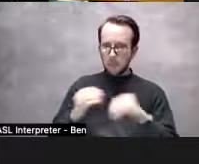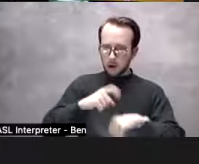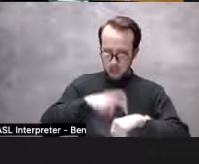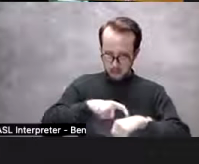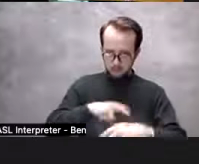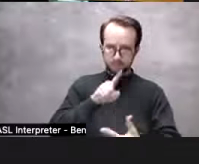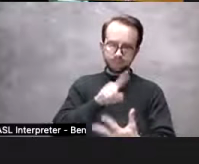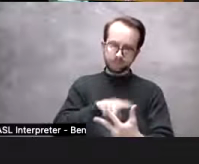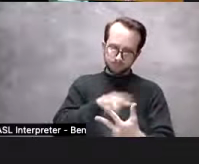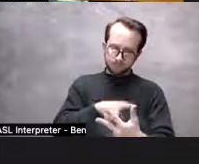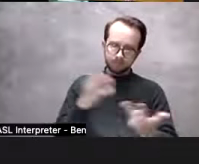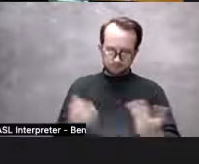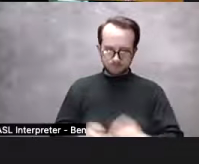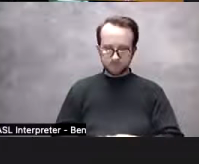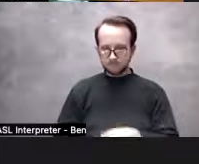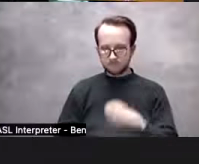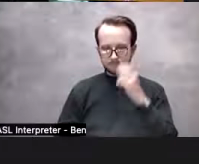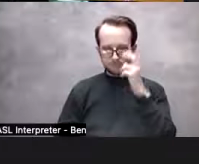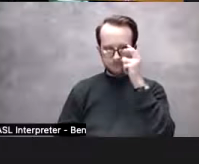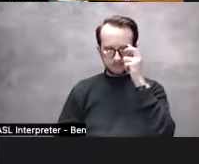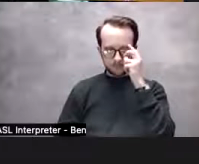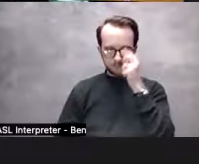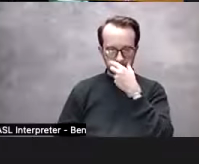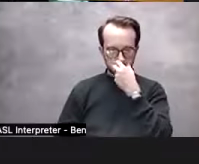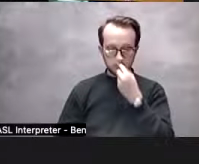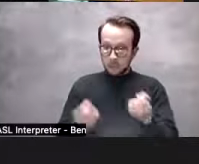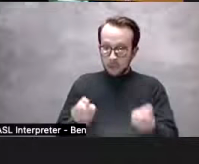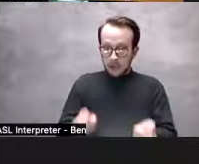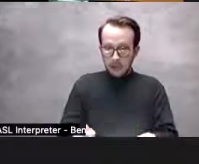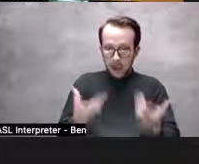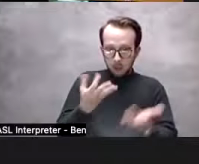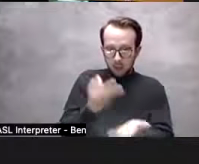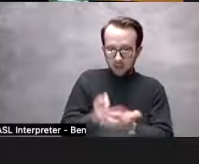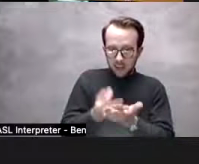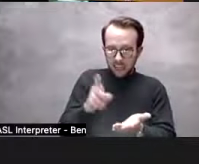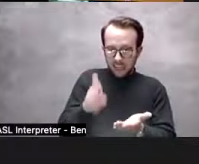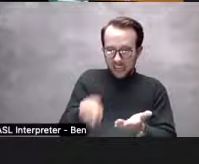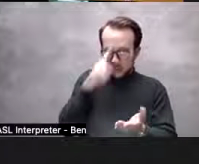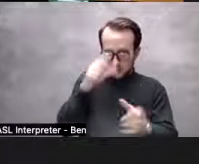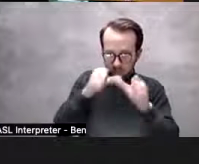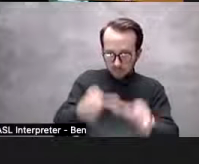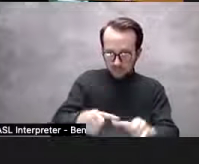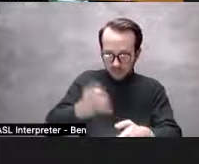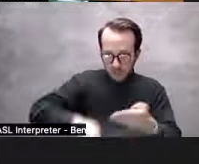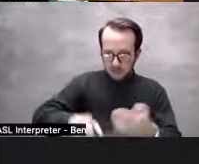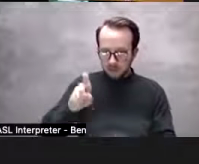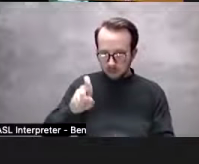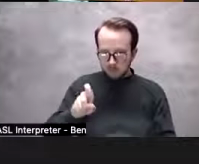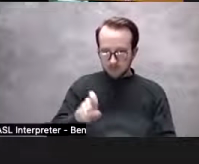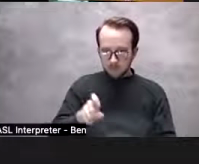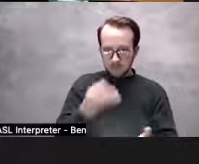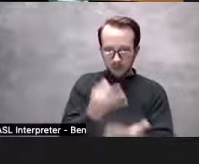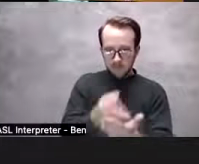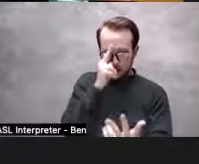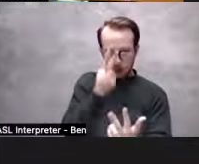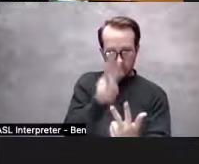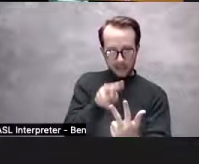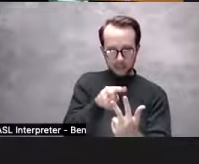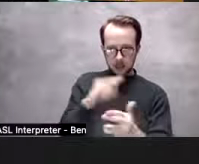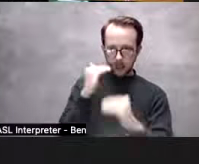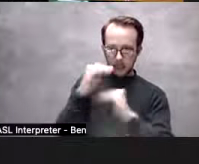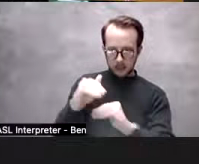might be what you want. And then how much funding do you need to carry out the goals? Because funding for the R21s and R03s are limited. And